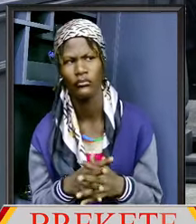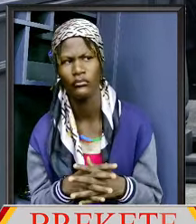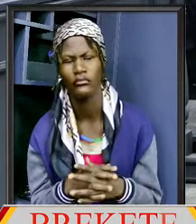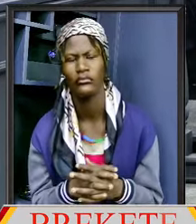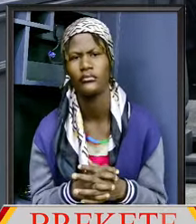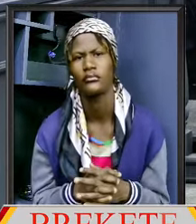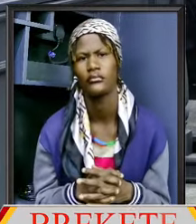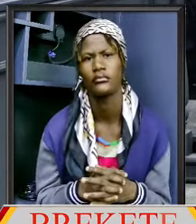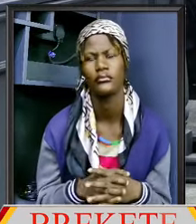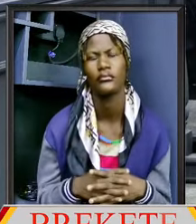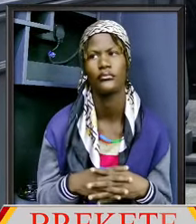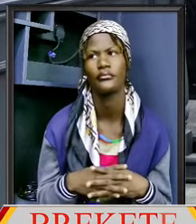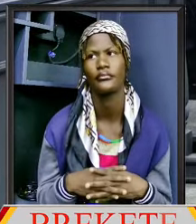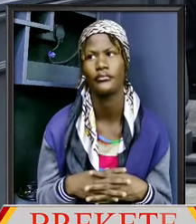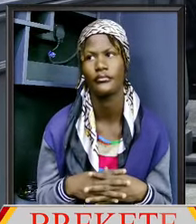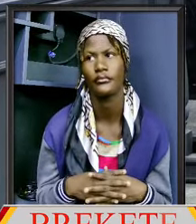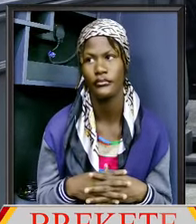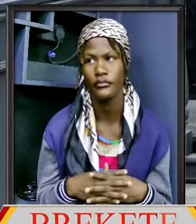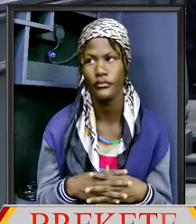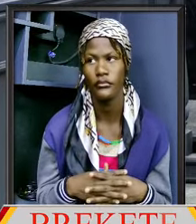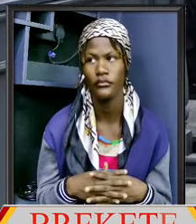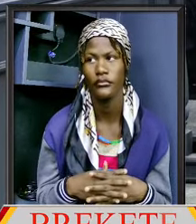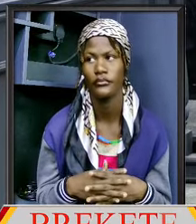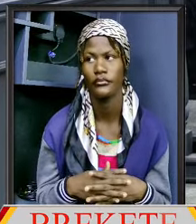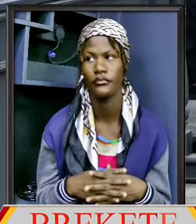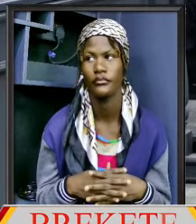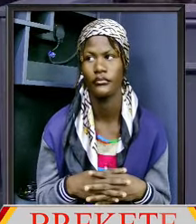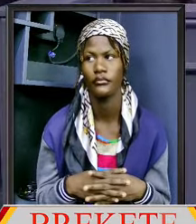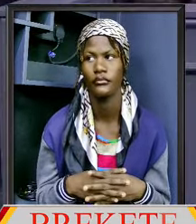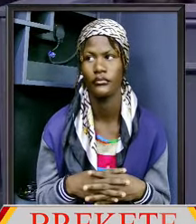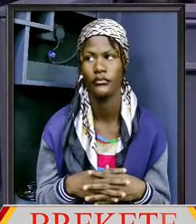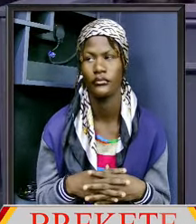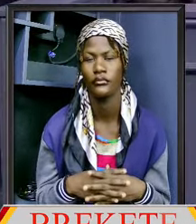Hembe lembe. Oh, lo.